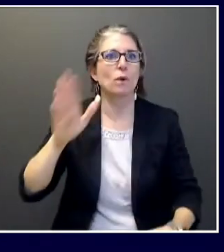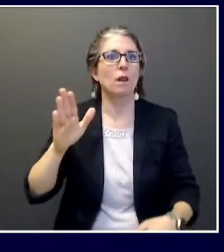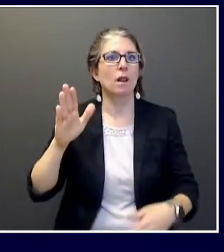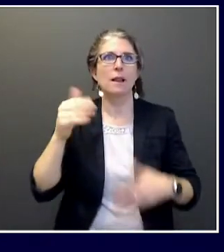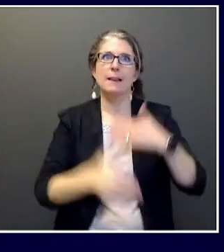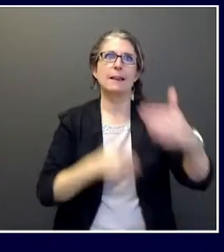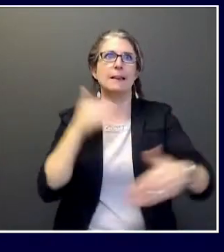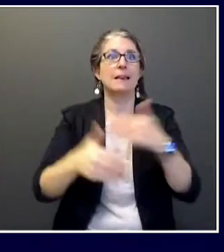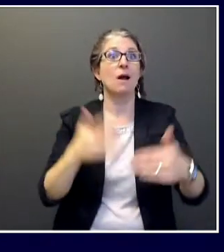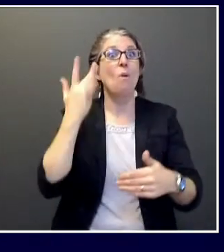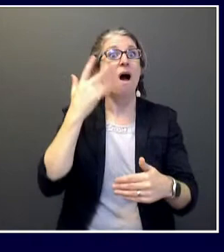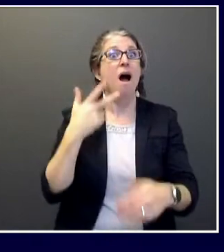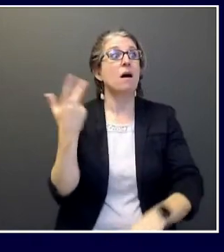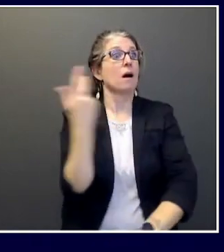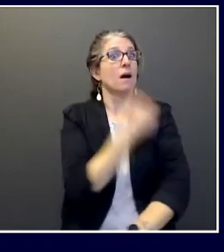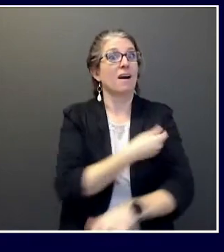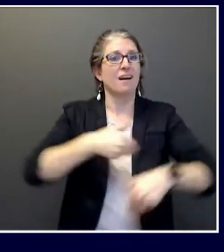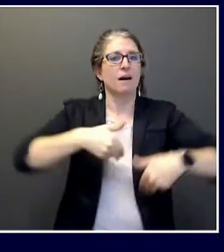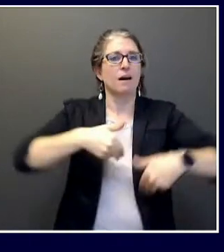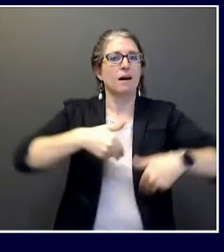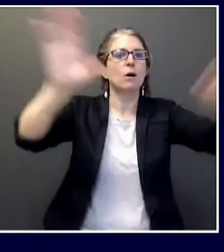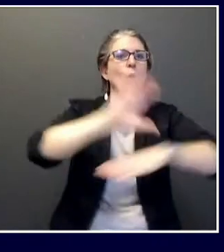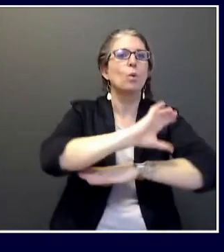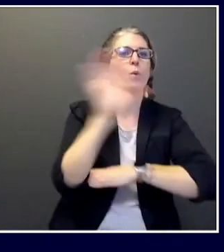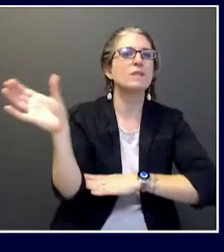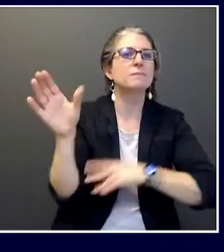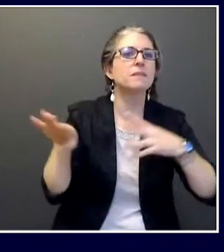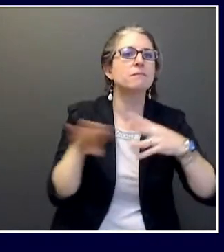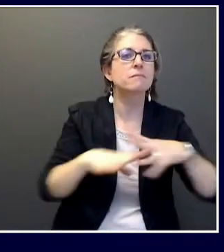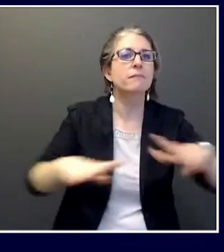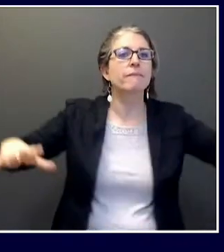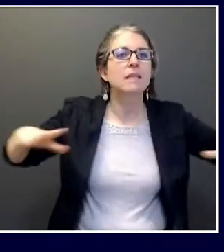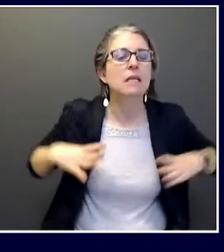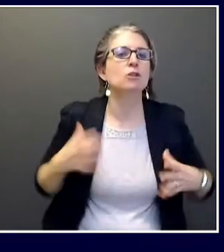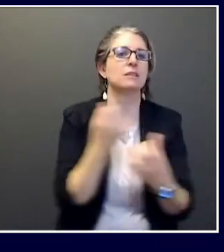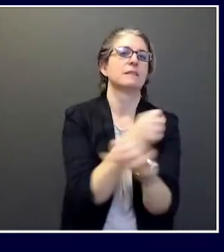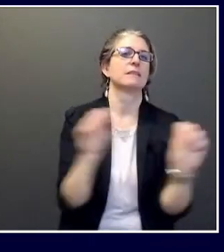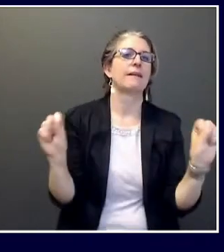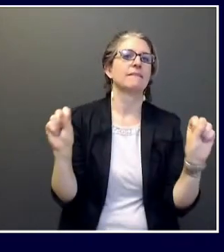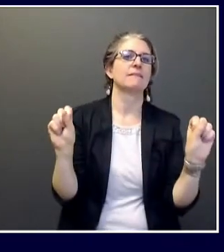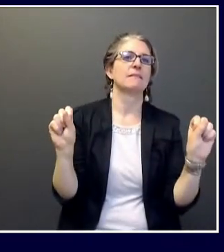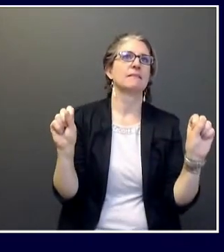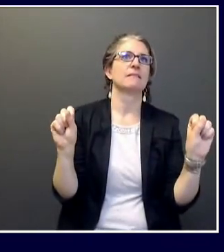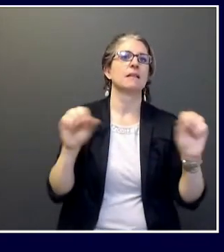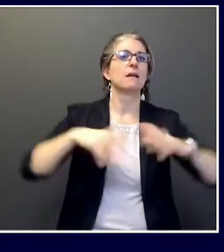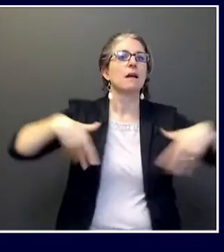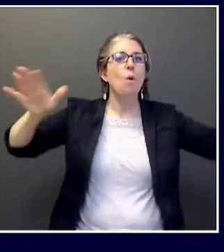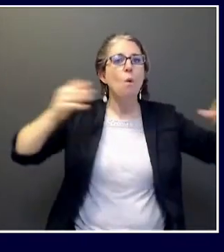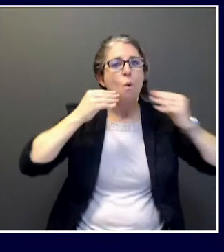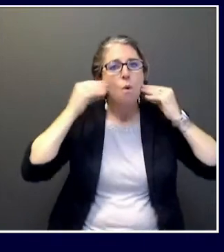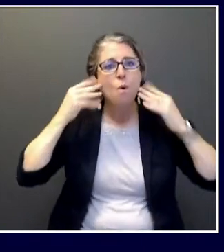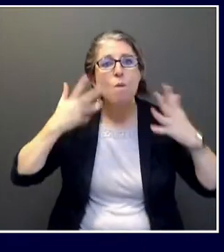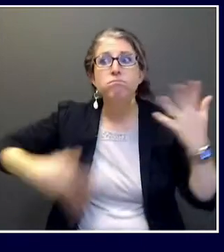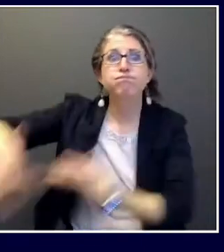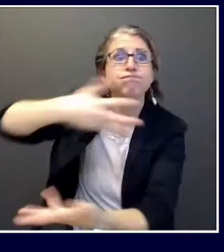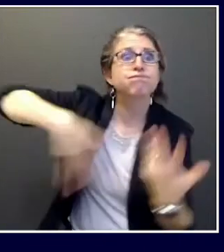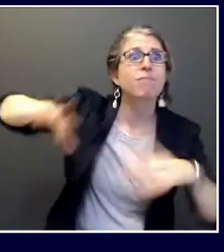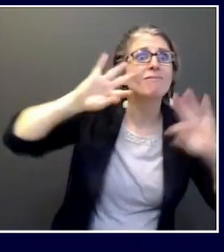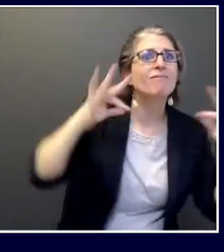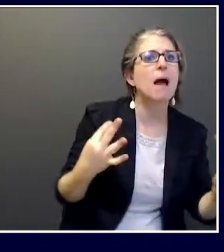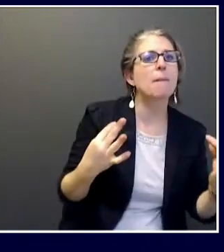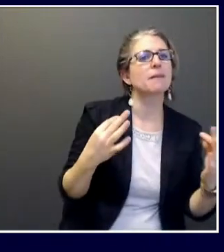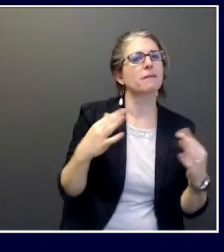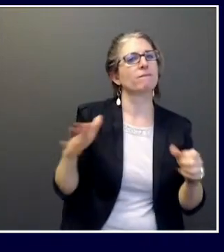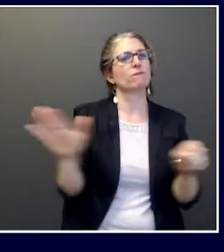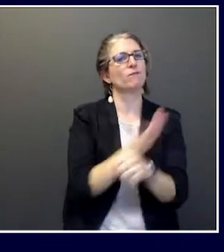partnerships with our schools. We are excited by the progress we see in the school staff vaccination, and we really do look forward to seeing more of the students be vaccinated as